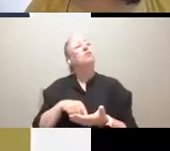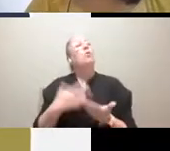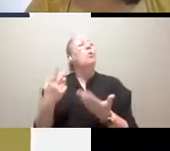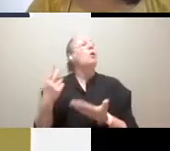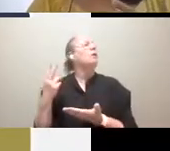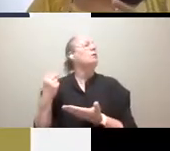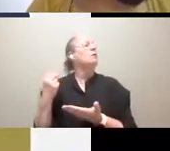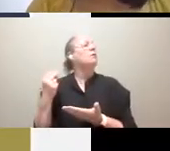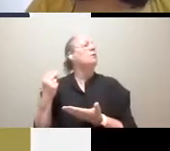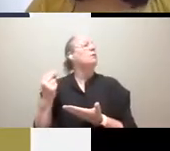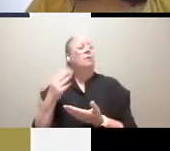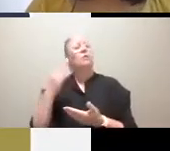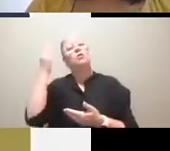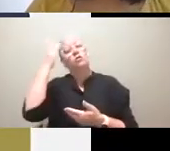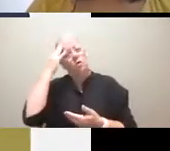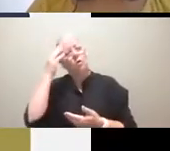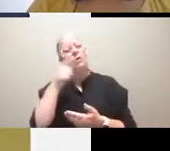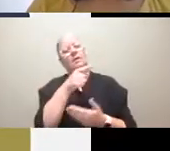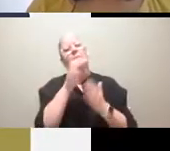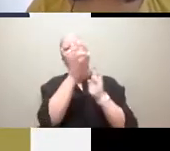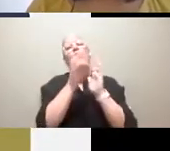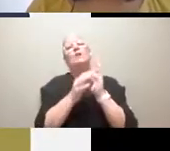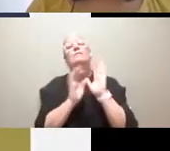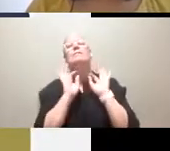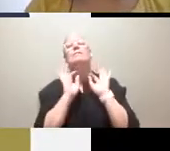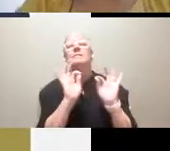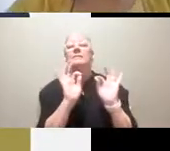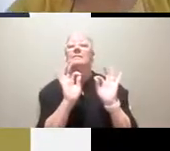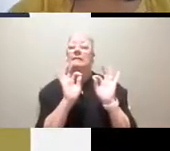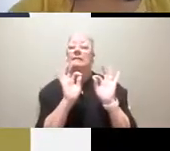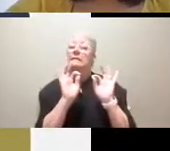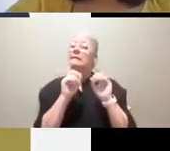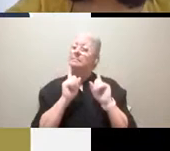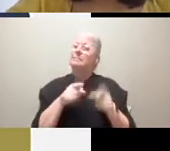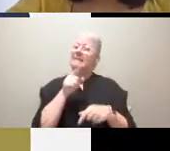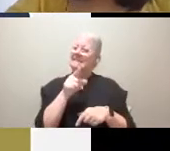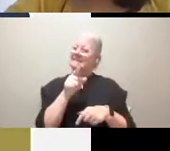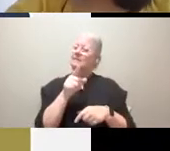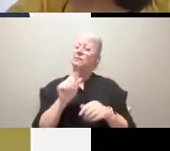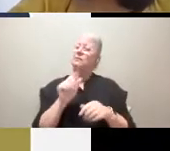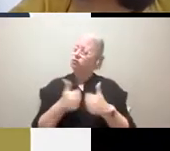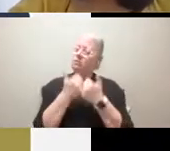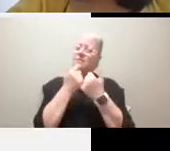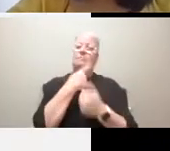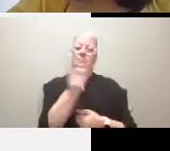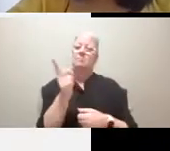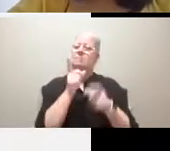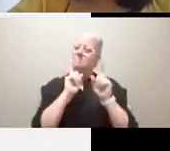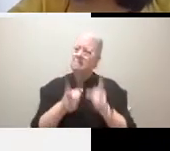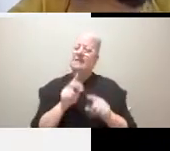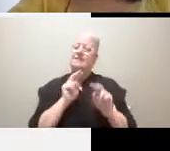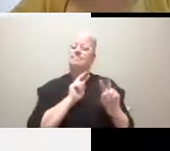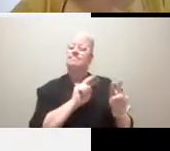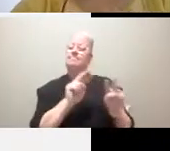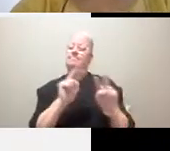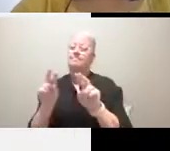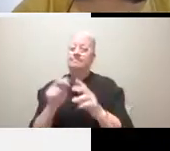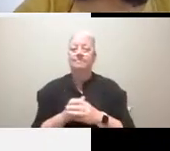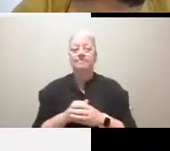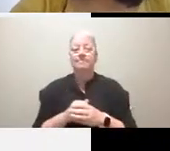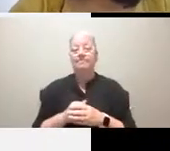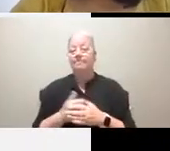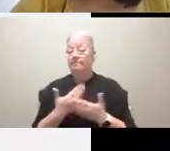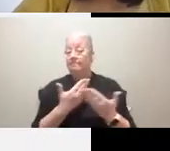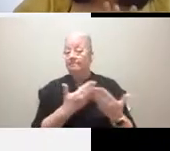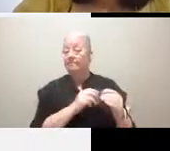properly. So that challenge needs to be checked, really. So can we go to the next slide? Yeah. Some